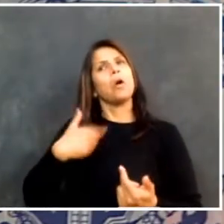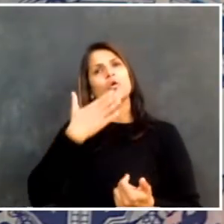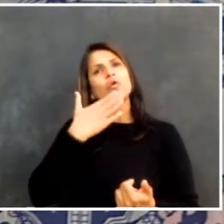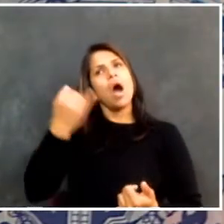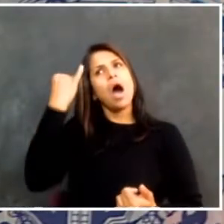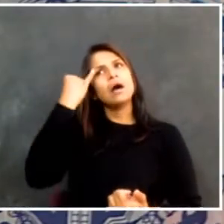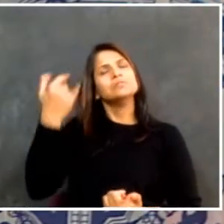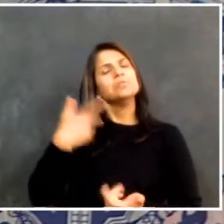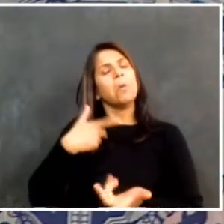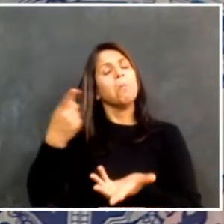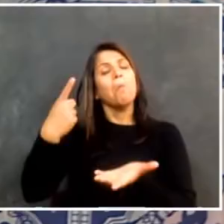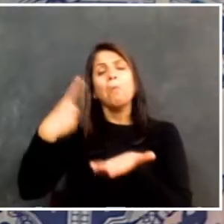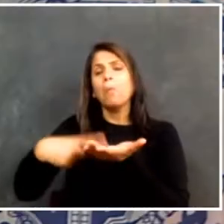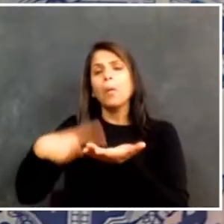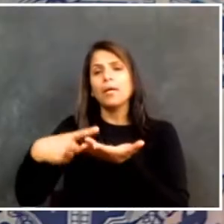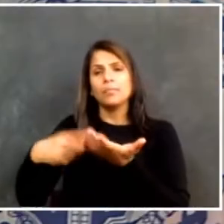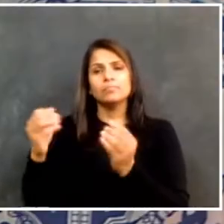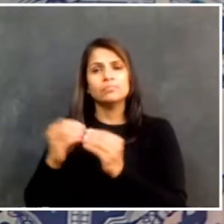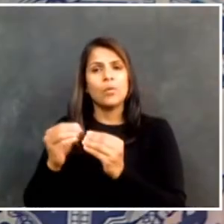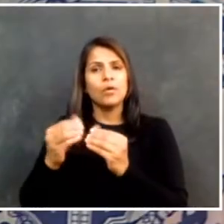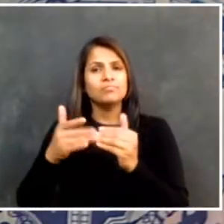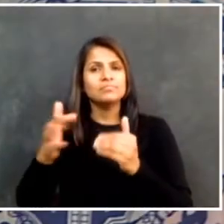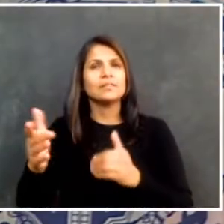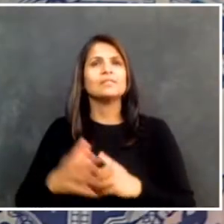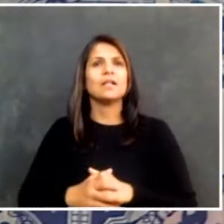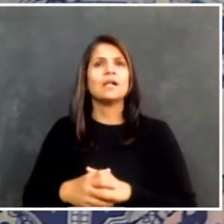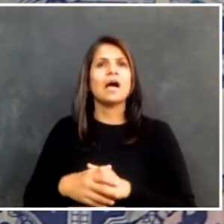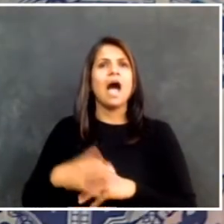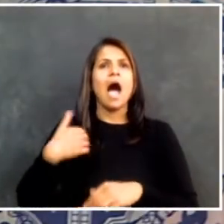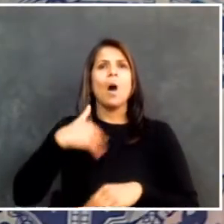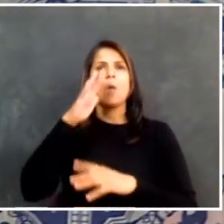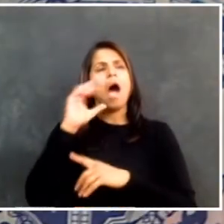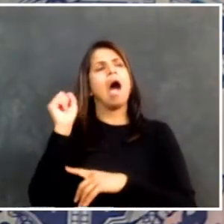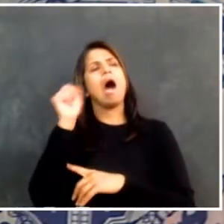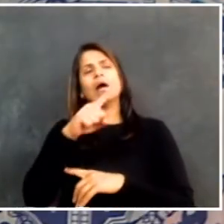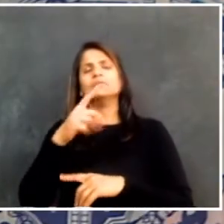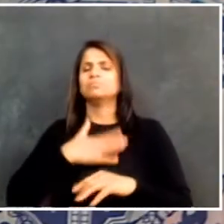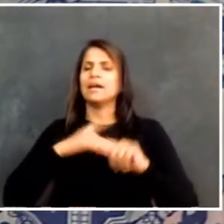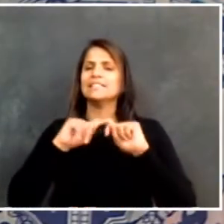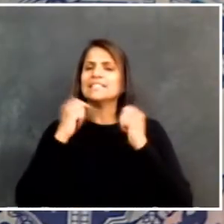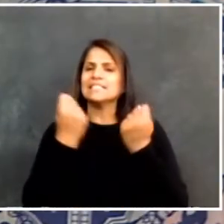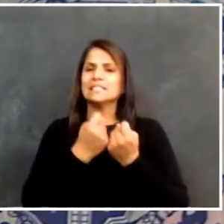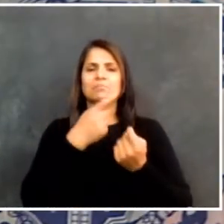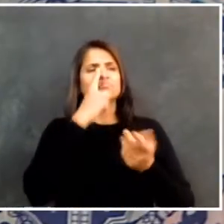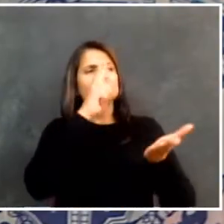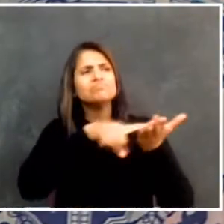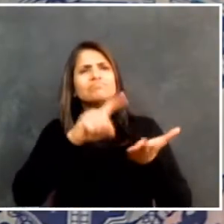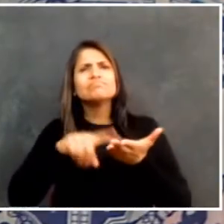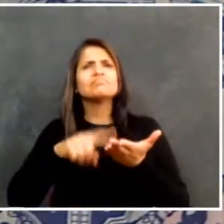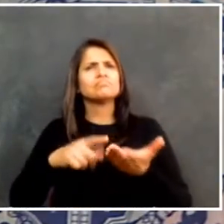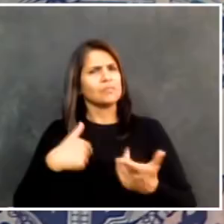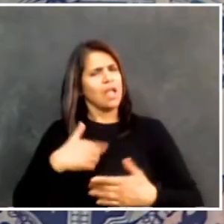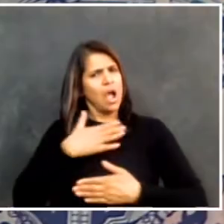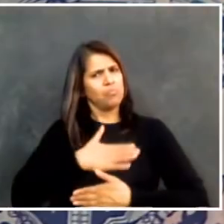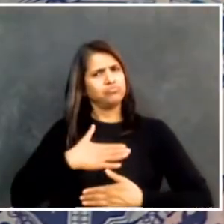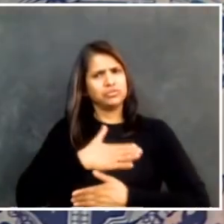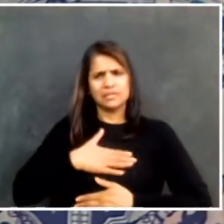be. So we'll look at that and come back with an answer in the next few days, and I appreciate that question. Everybody,